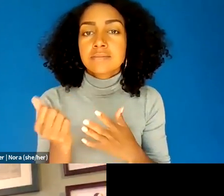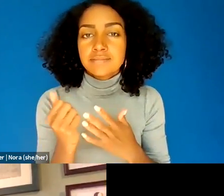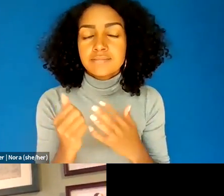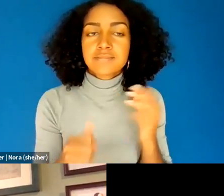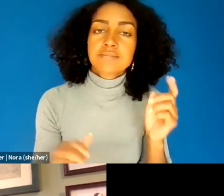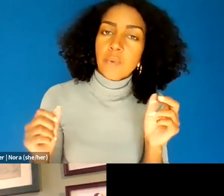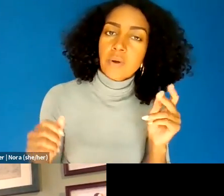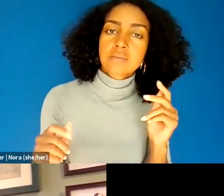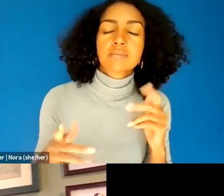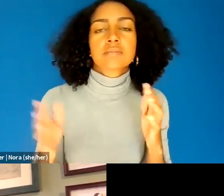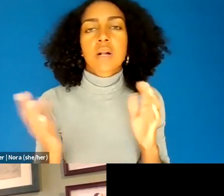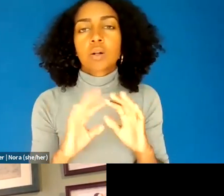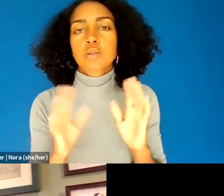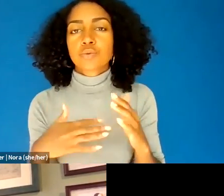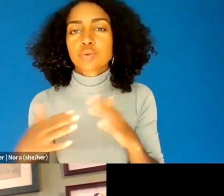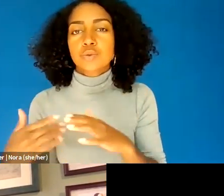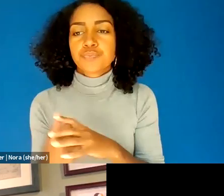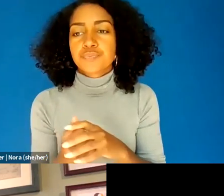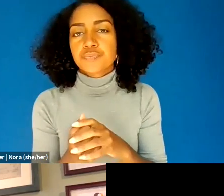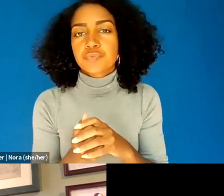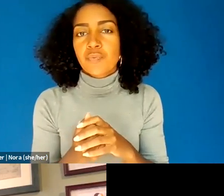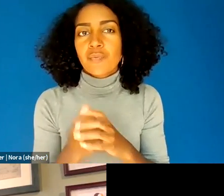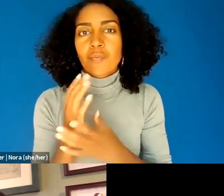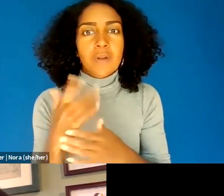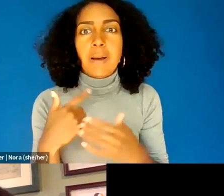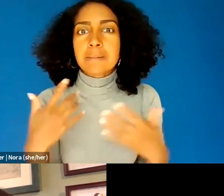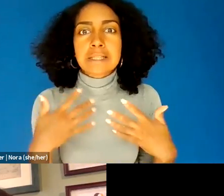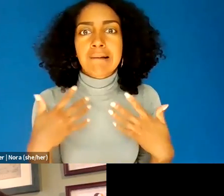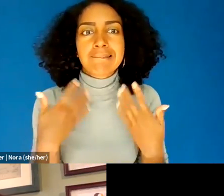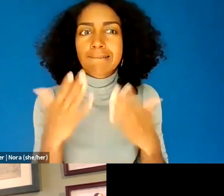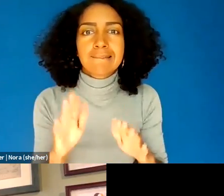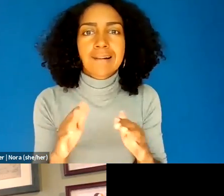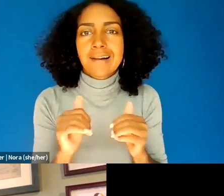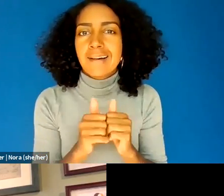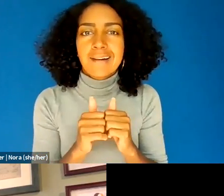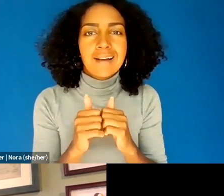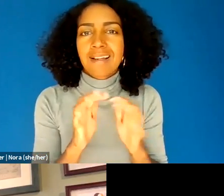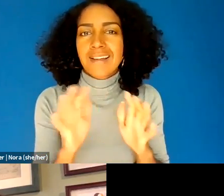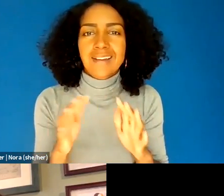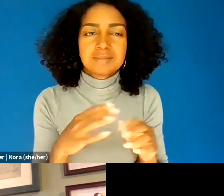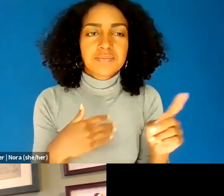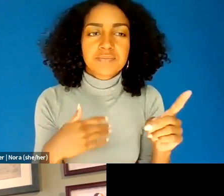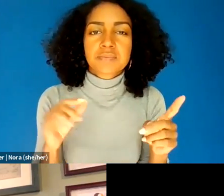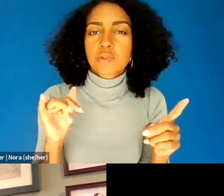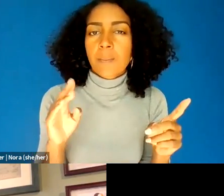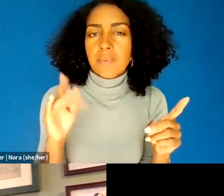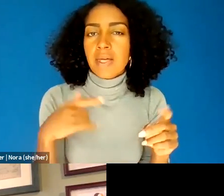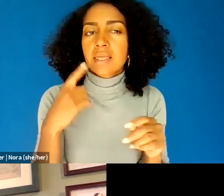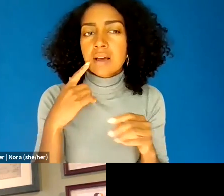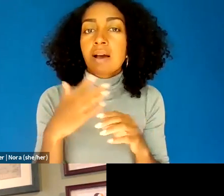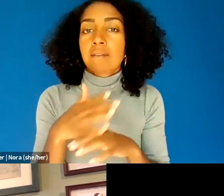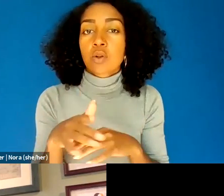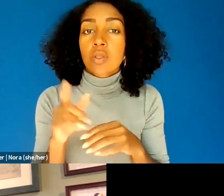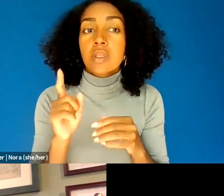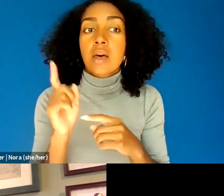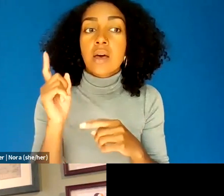rooms. Is that what? That's what I'm doing. I'm scared. Okay, I try to see if they can come back. I think after the countdown, they just